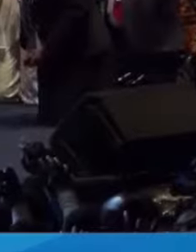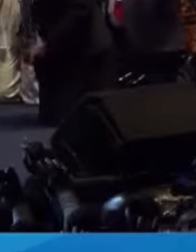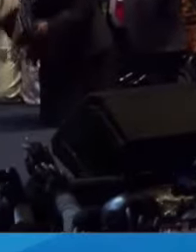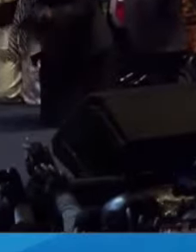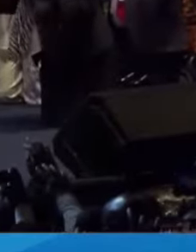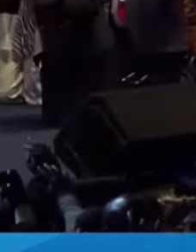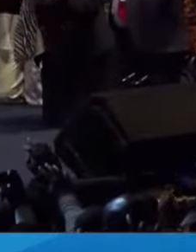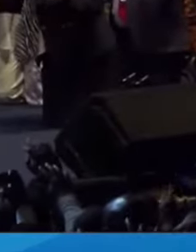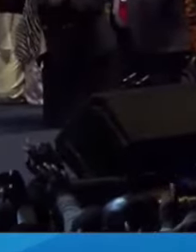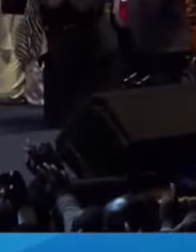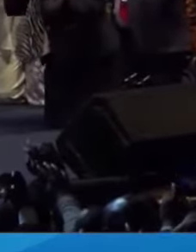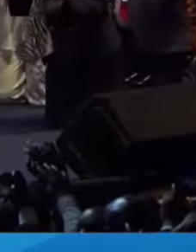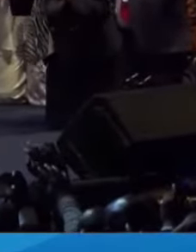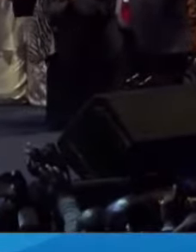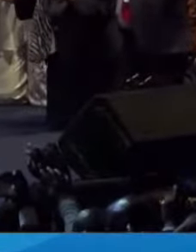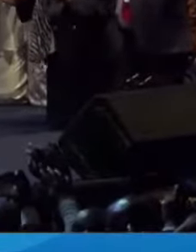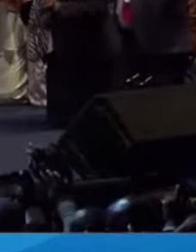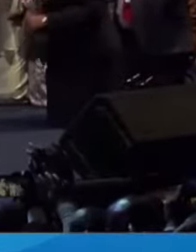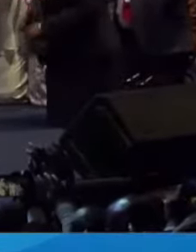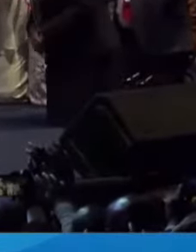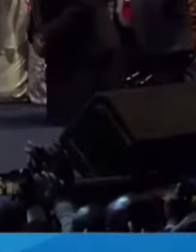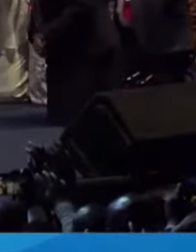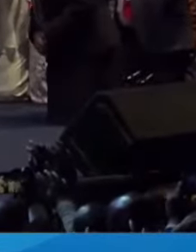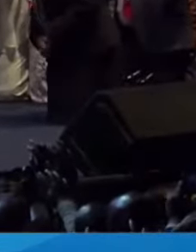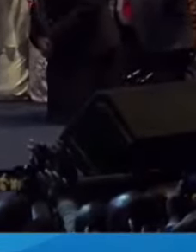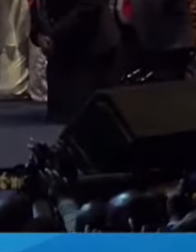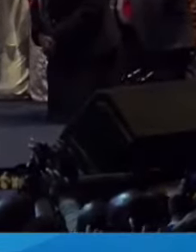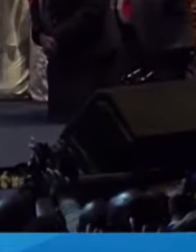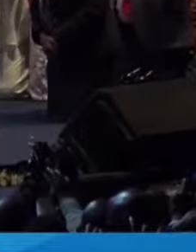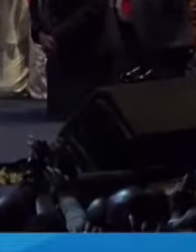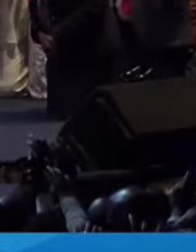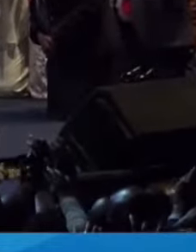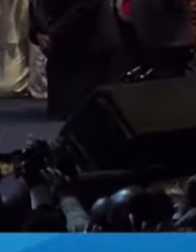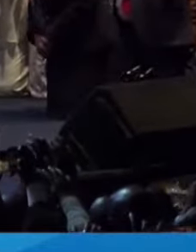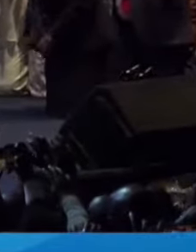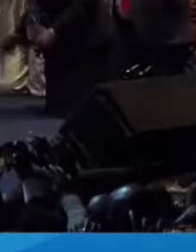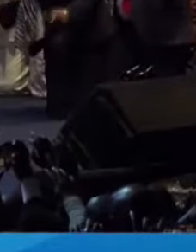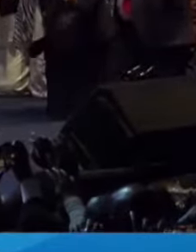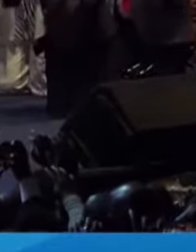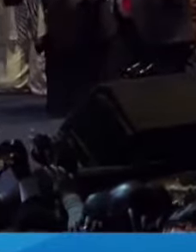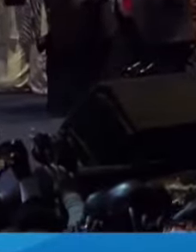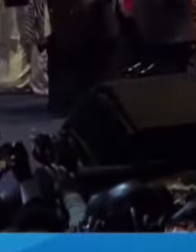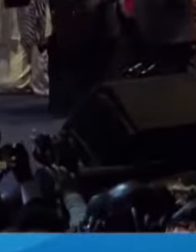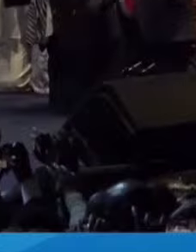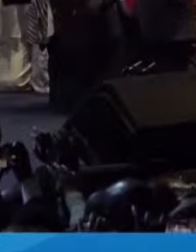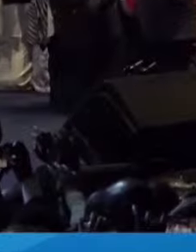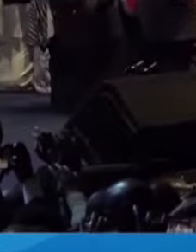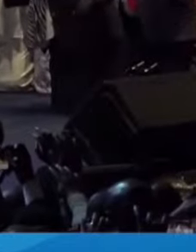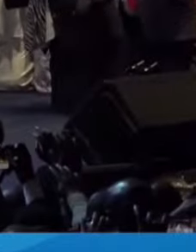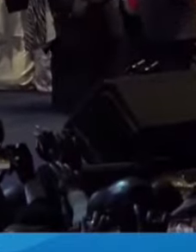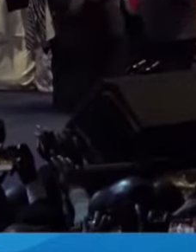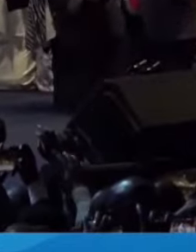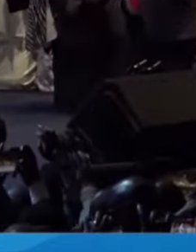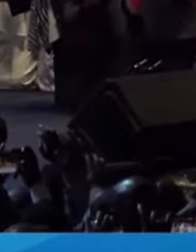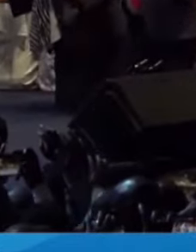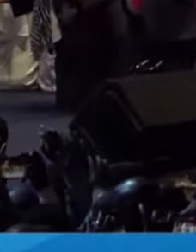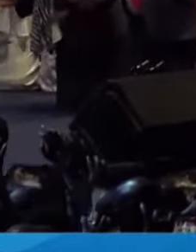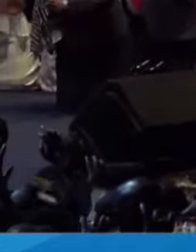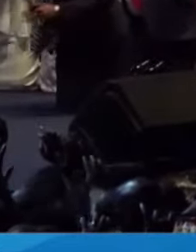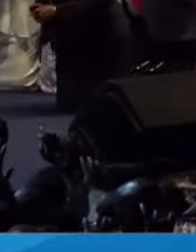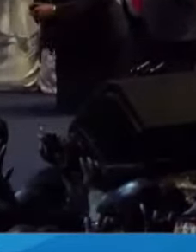in the mighty name of Jesus everything they touch will